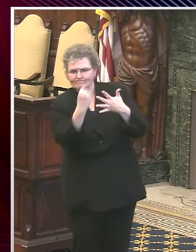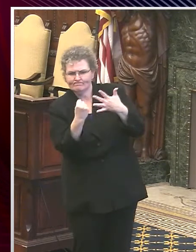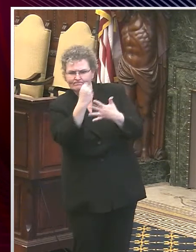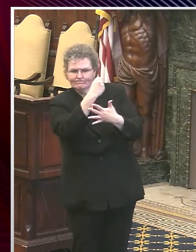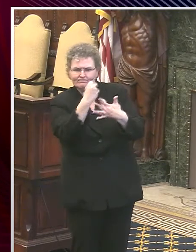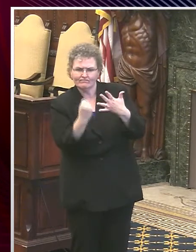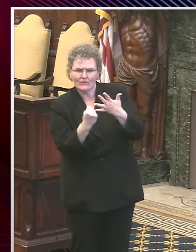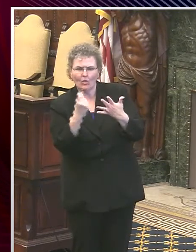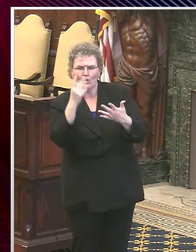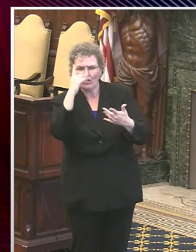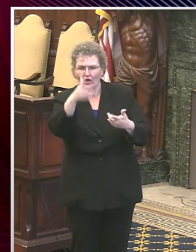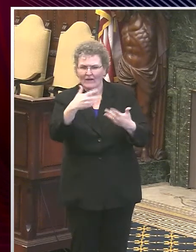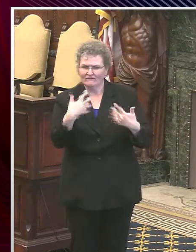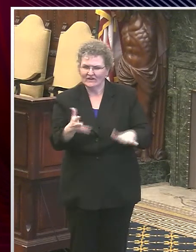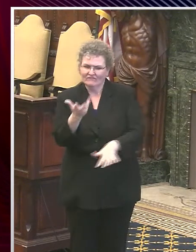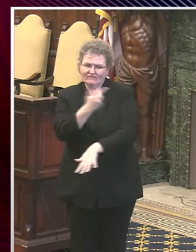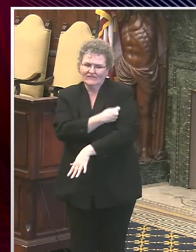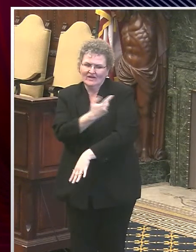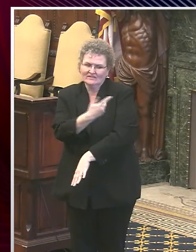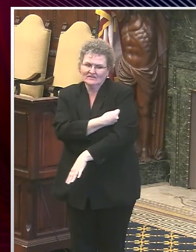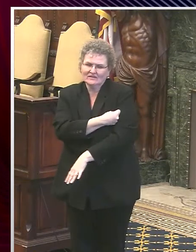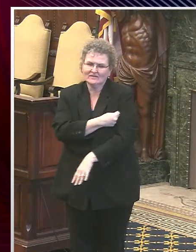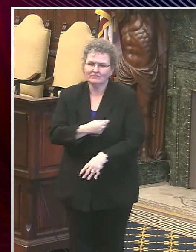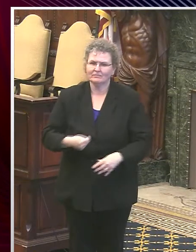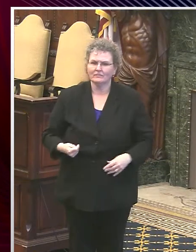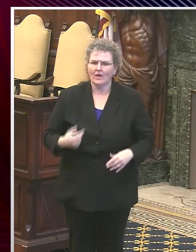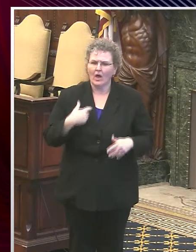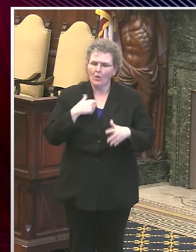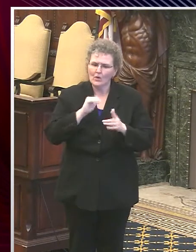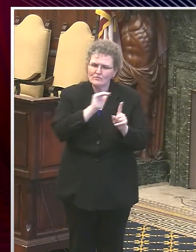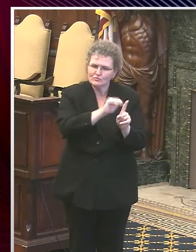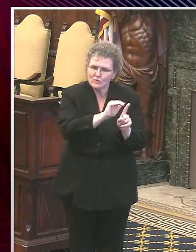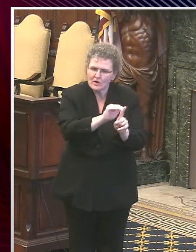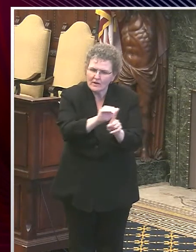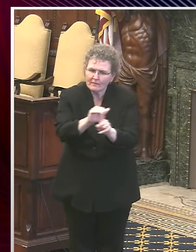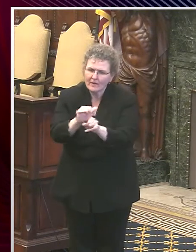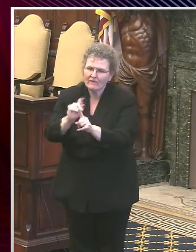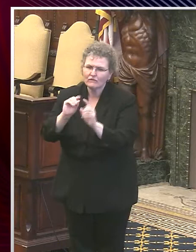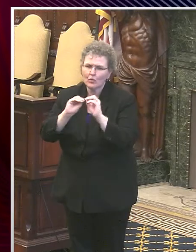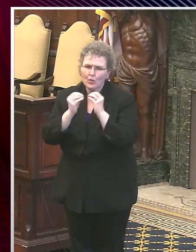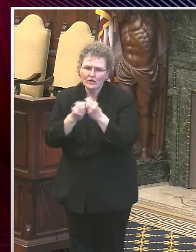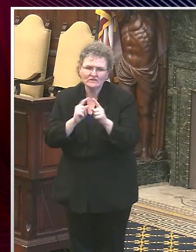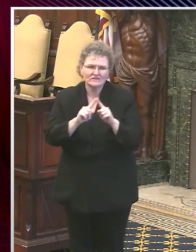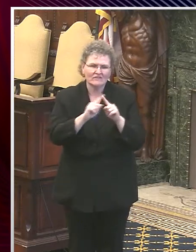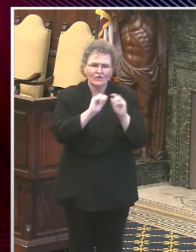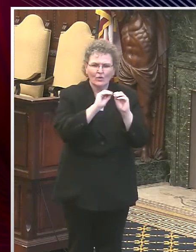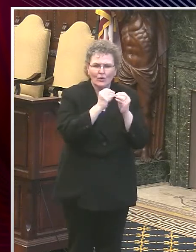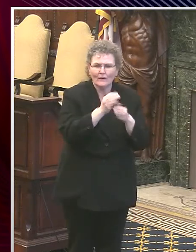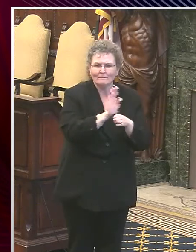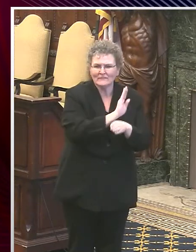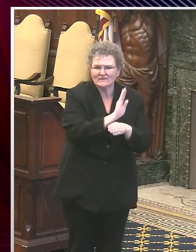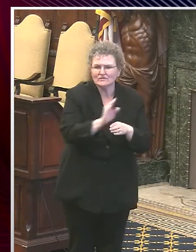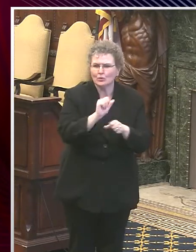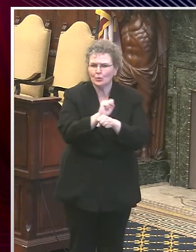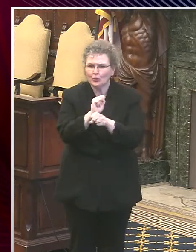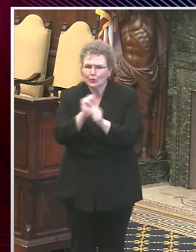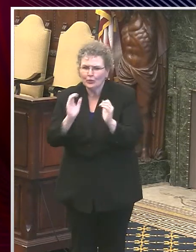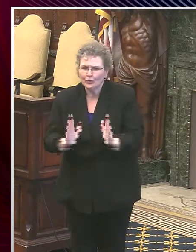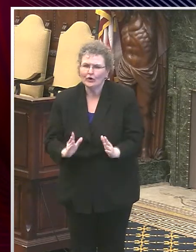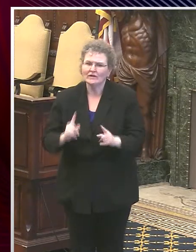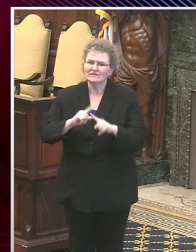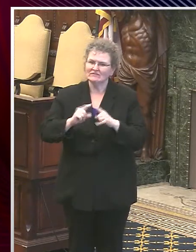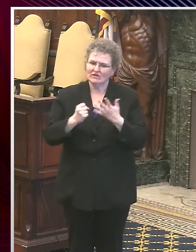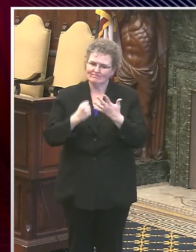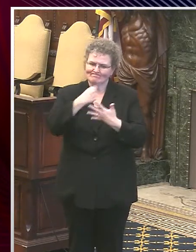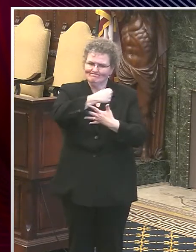vaccinated. And just remind people that we also have an opportunity for organizations that have essential workers to want to have them sign up